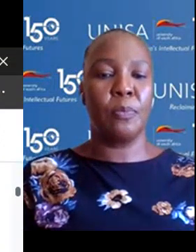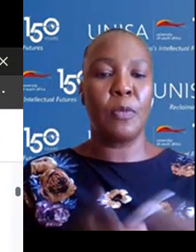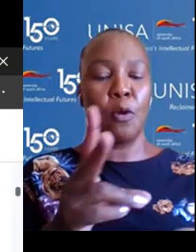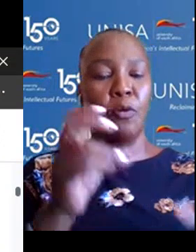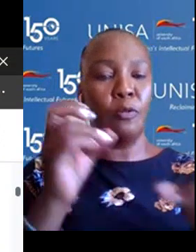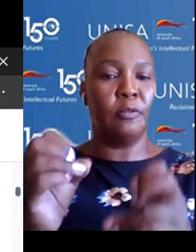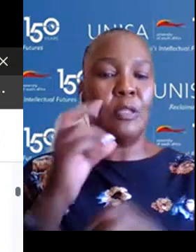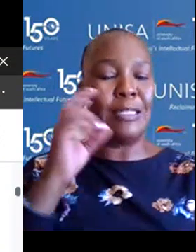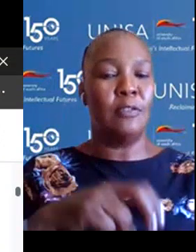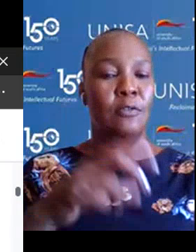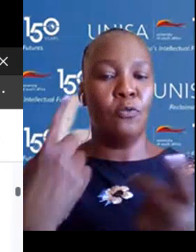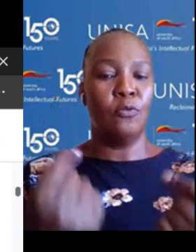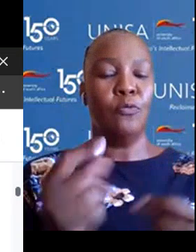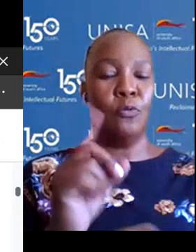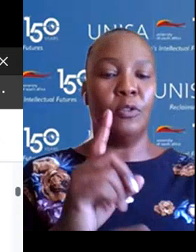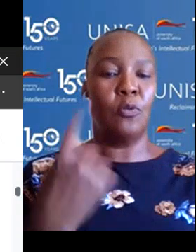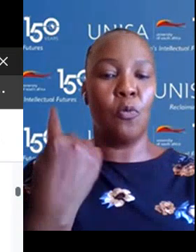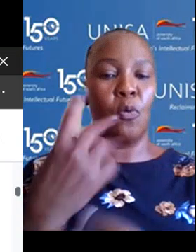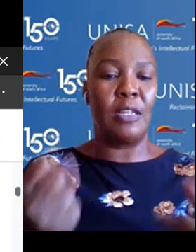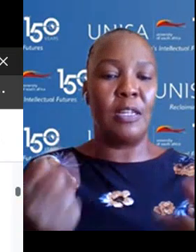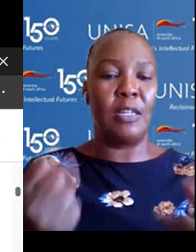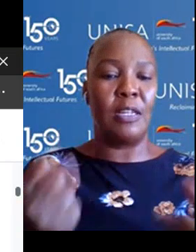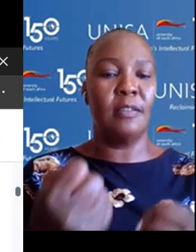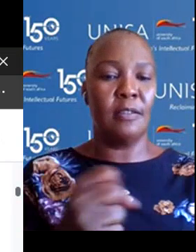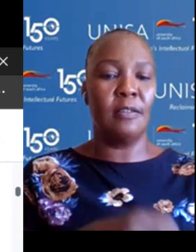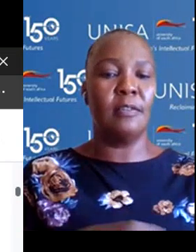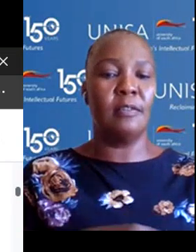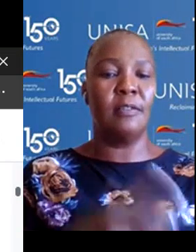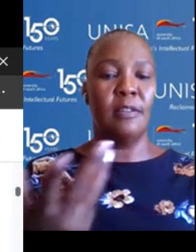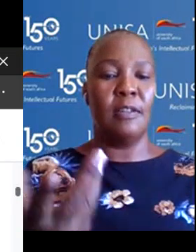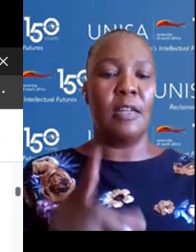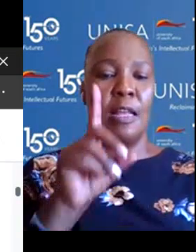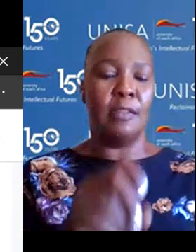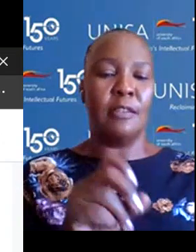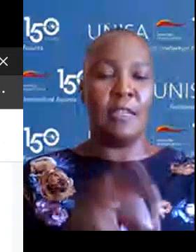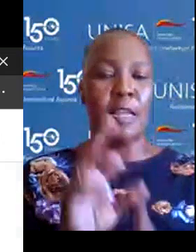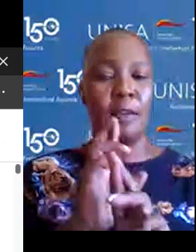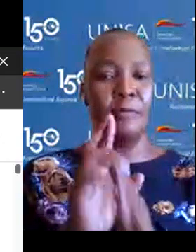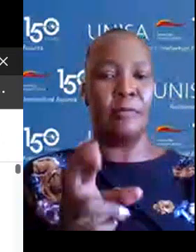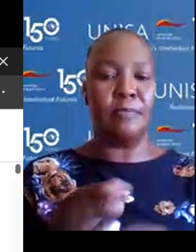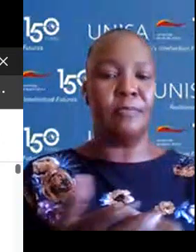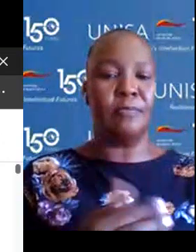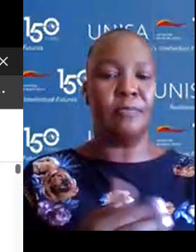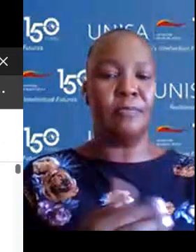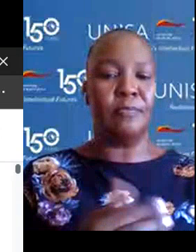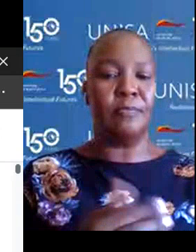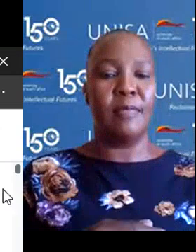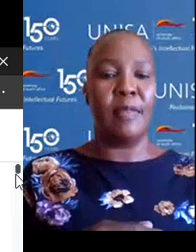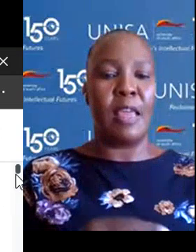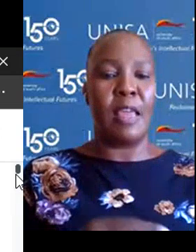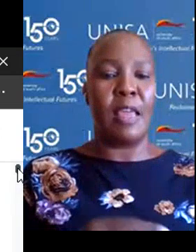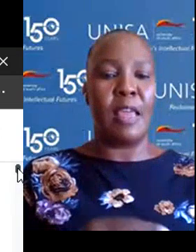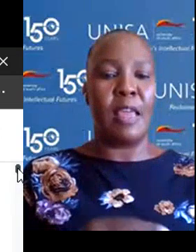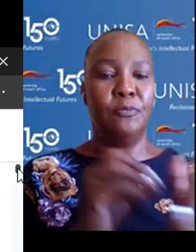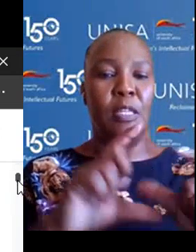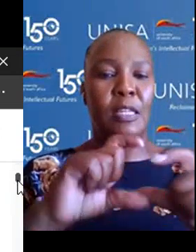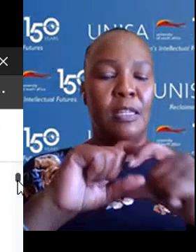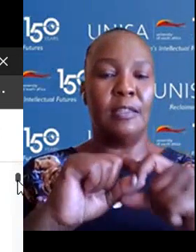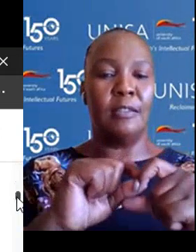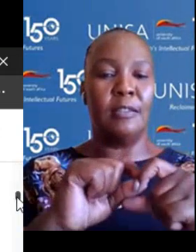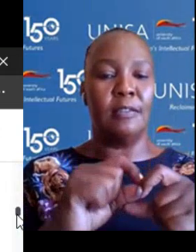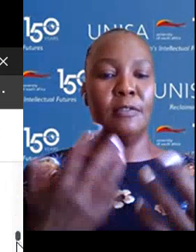paste in our link, and then I click on post to forum. And where will yours be? Right